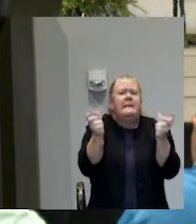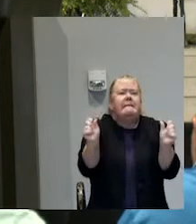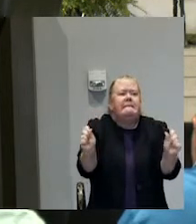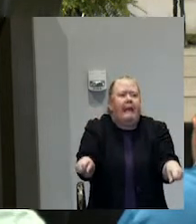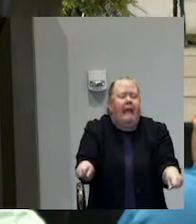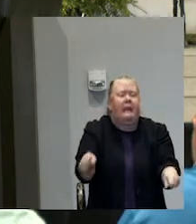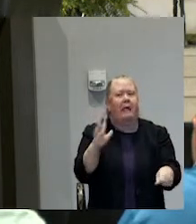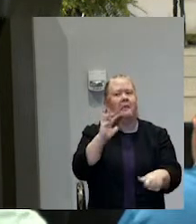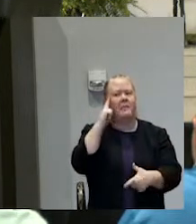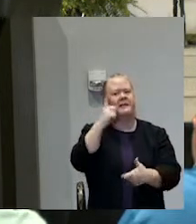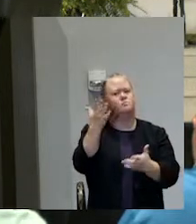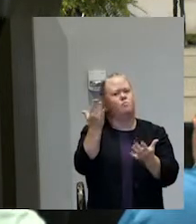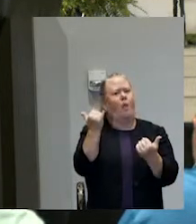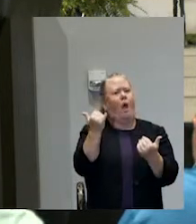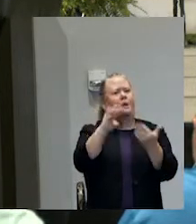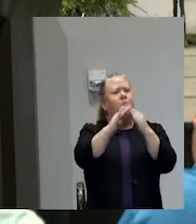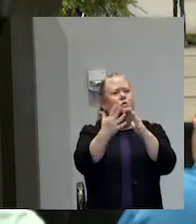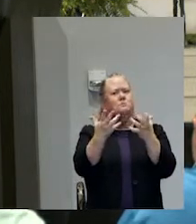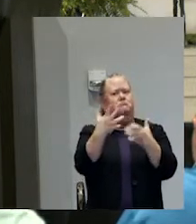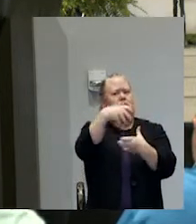way for the community to kind of grow.